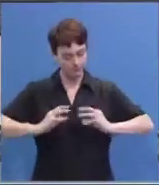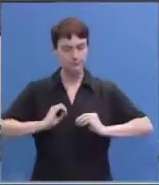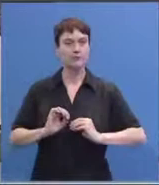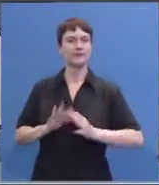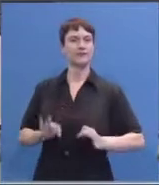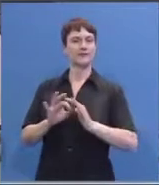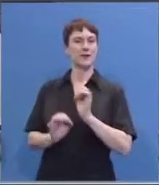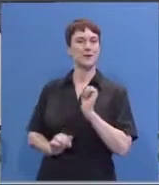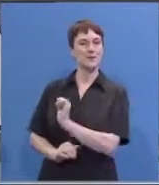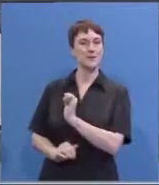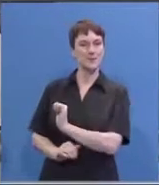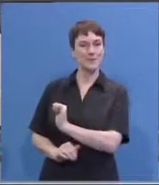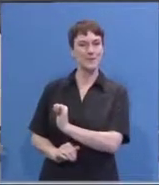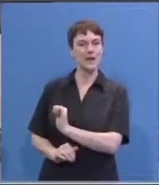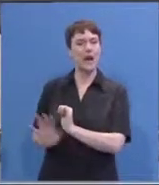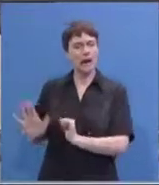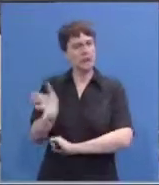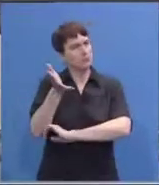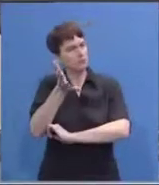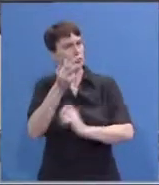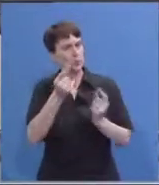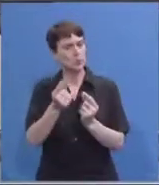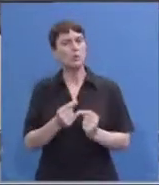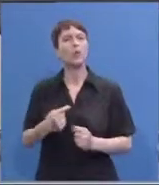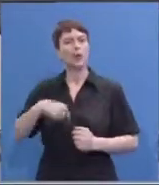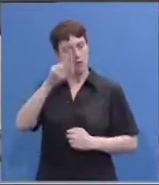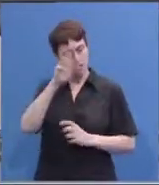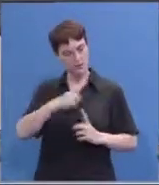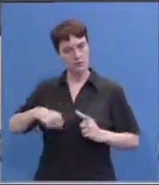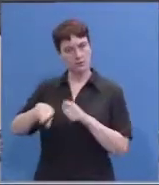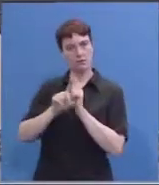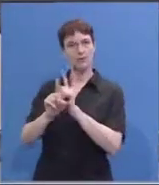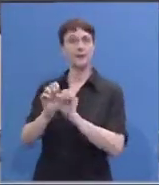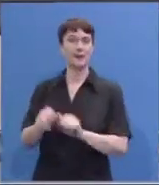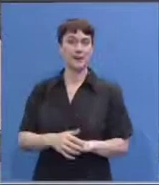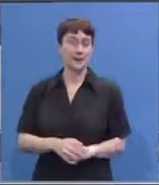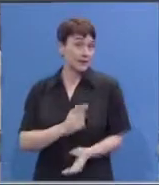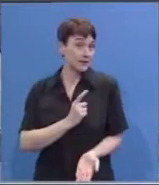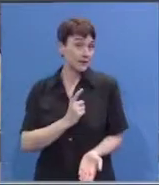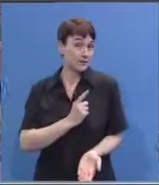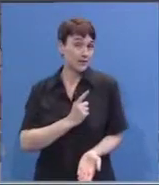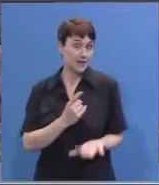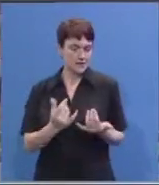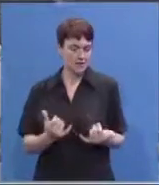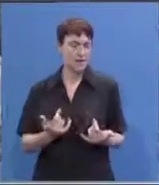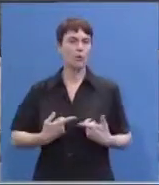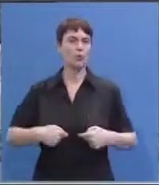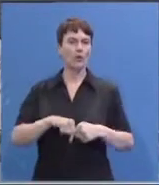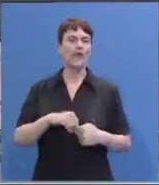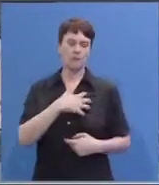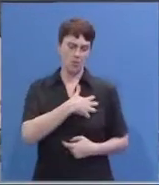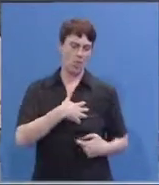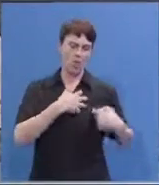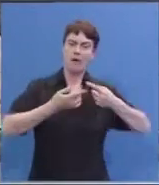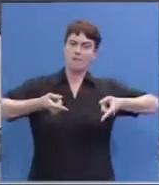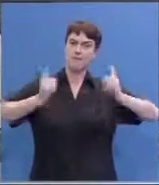he articulated. And I suppose maybe from the South African perspective, that is the reason why there is such a great mourning throughout South Africa.